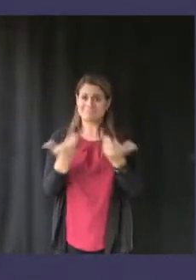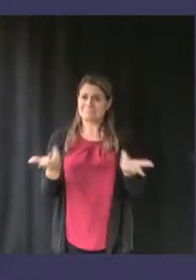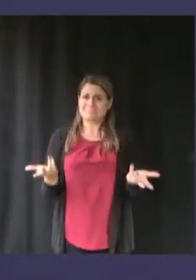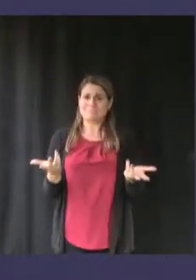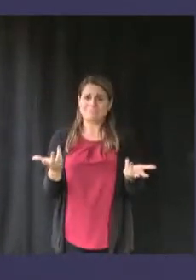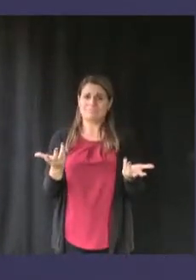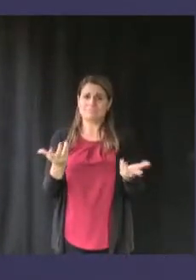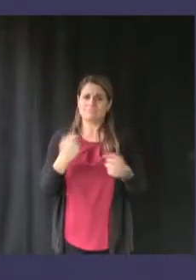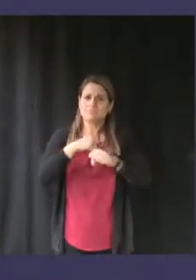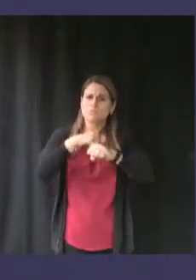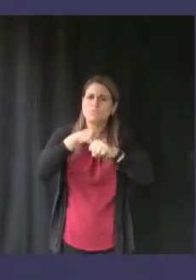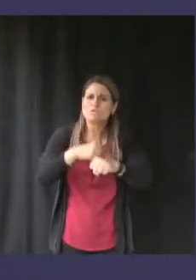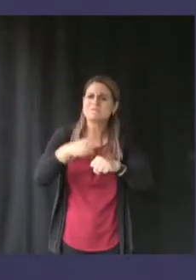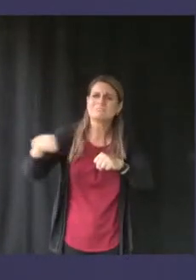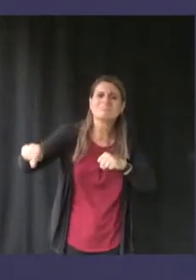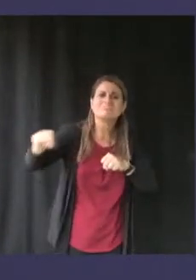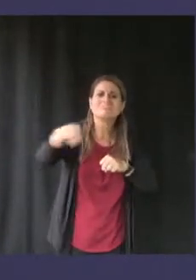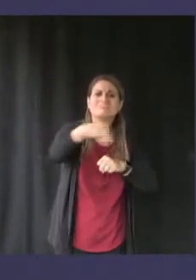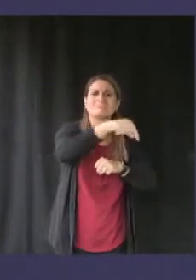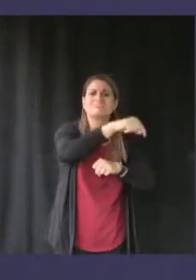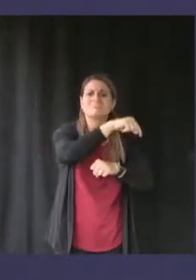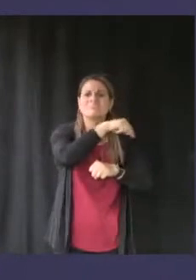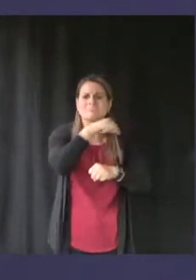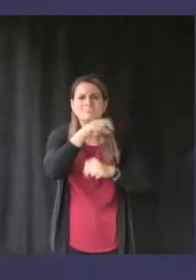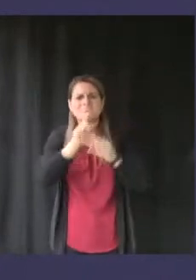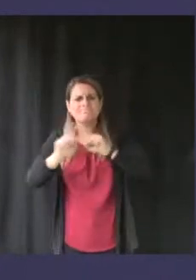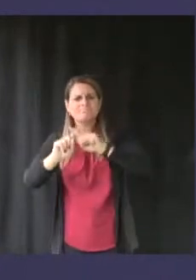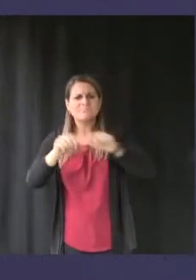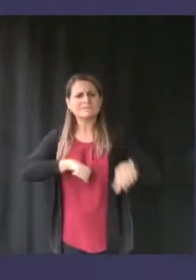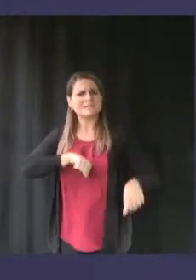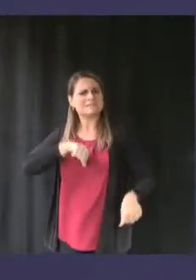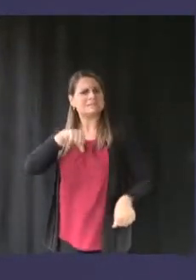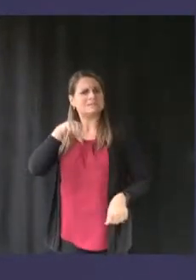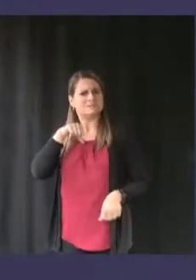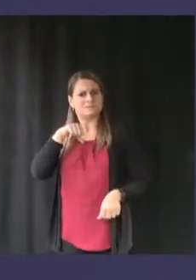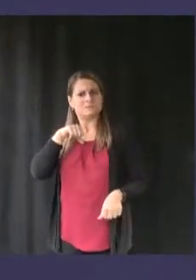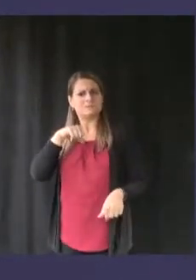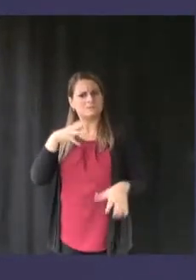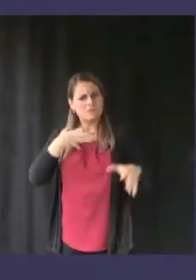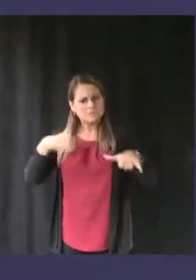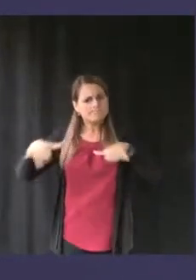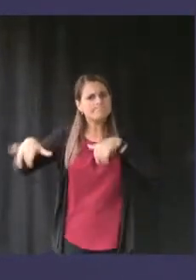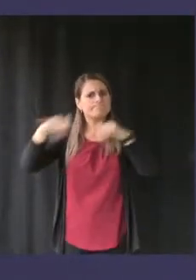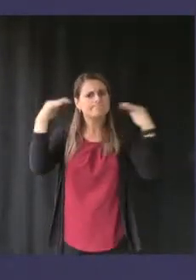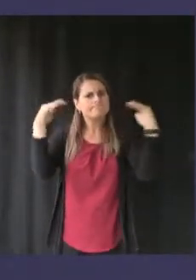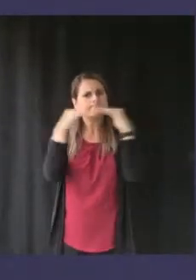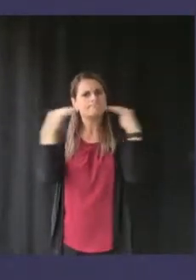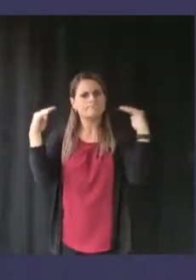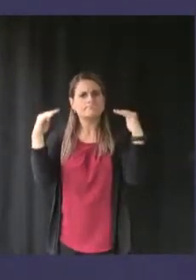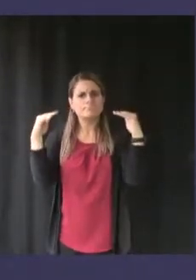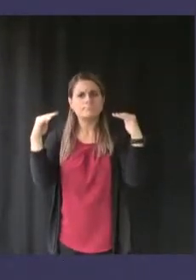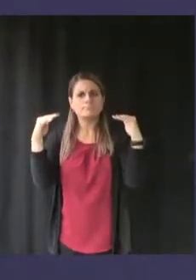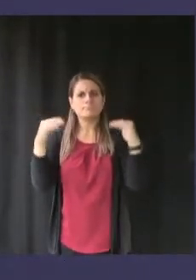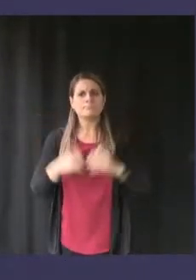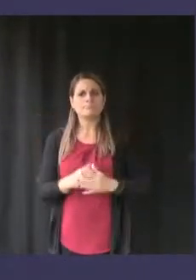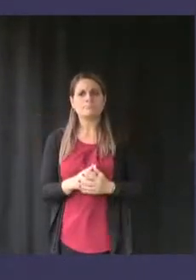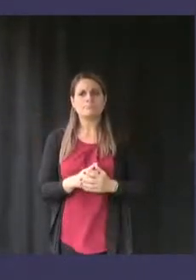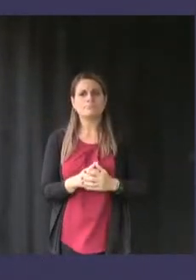and that our common humanity is recognized, we fulfill the highest aspirations of a world-class